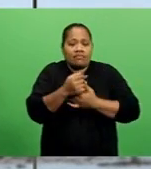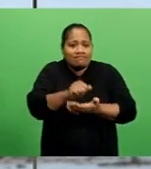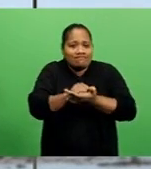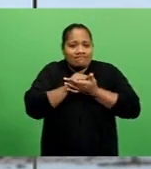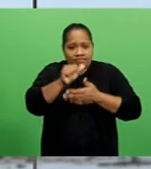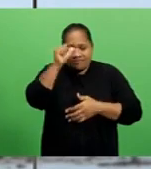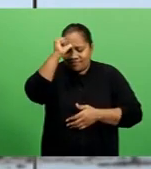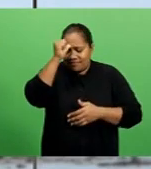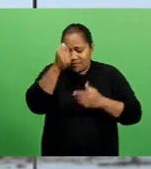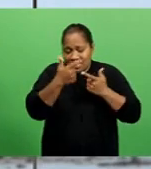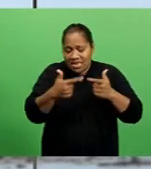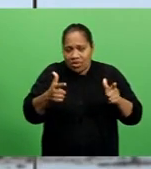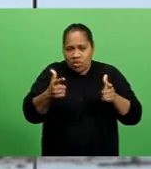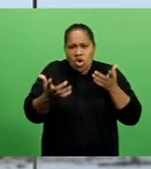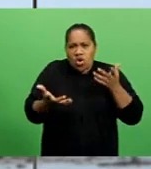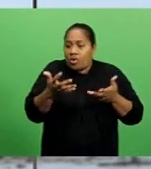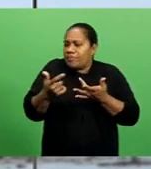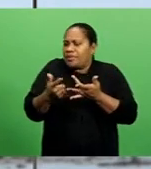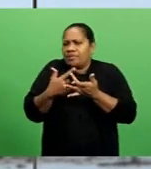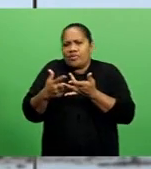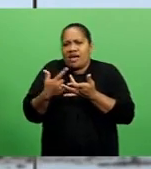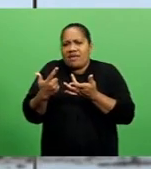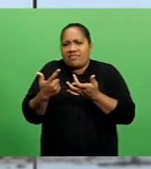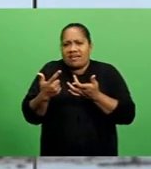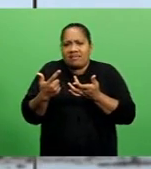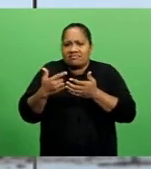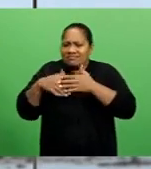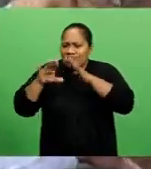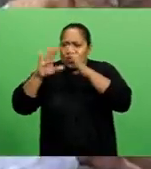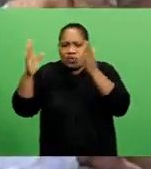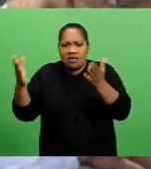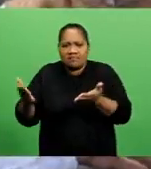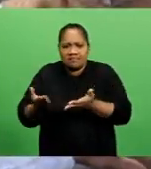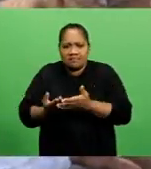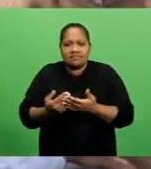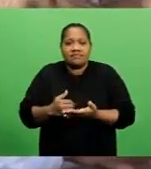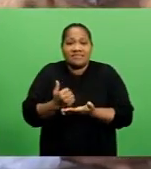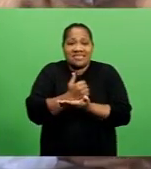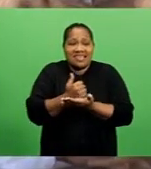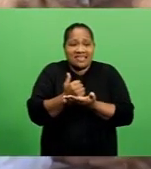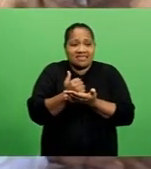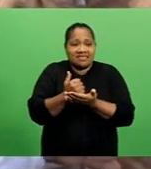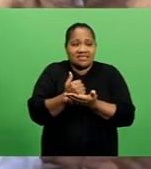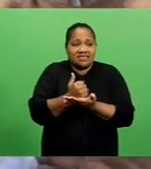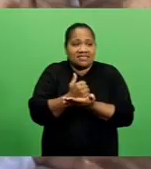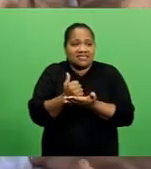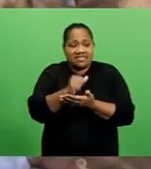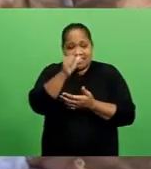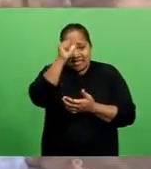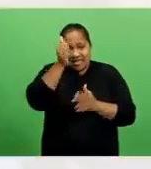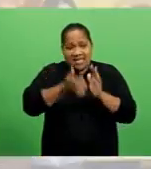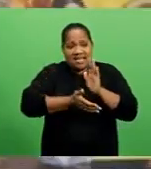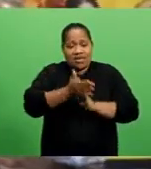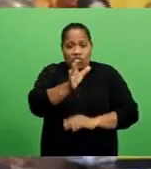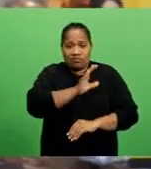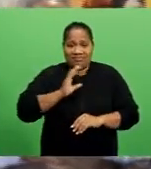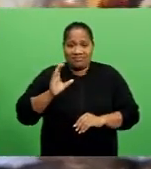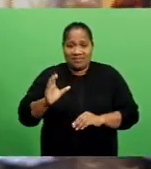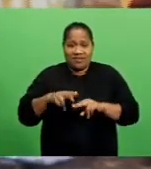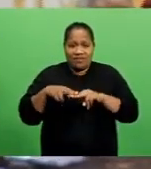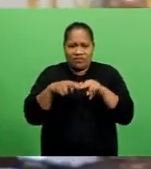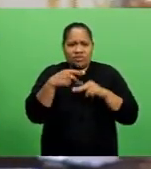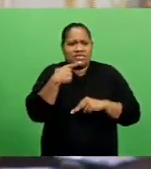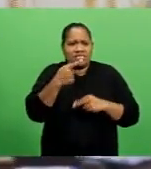alive compared to other Indian diaspora throughout the world. Acting Indian High Commissioner to Fiji, Sukanta Sahu, says the